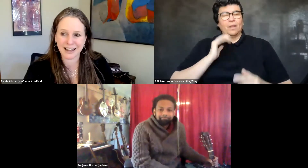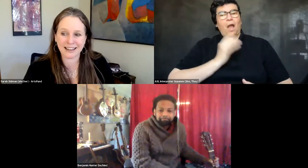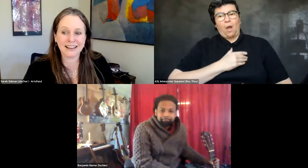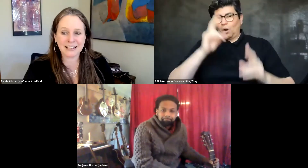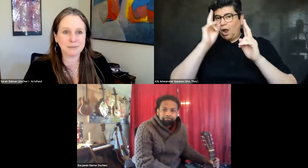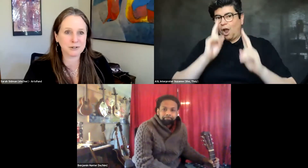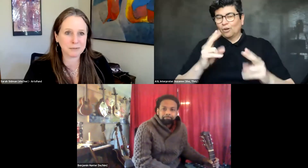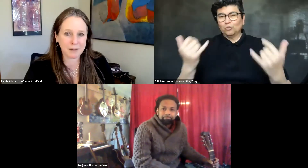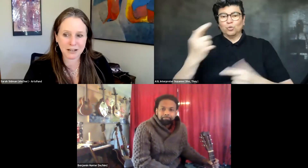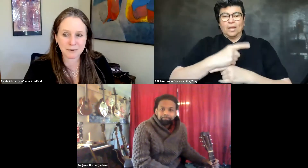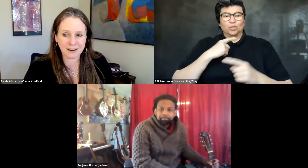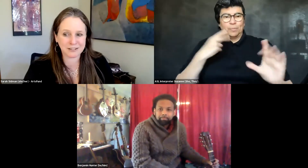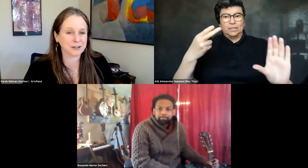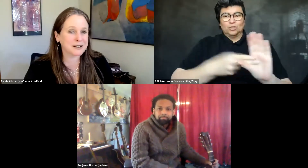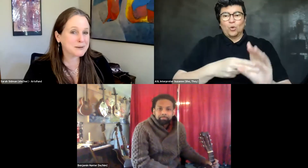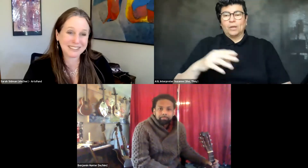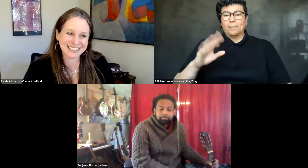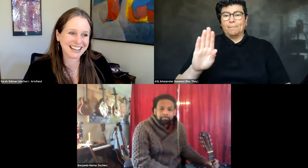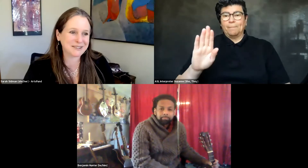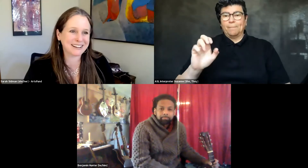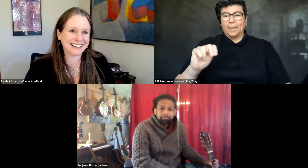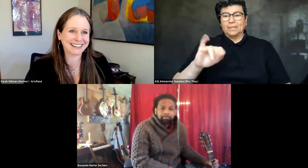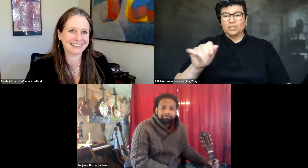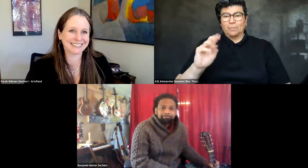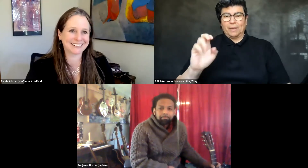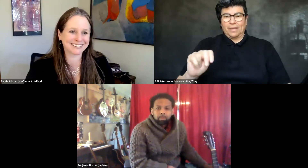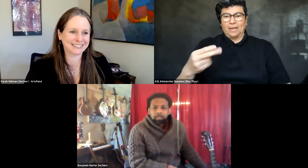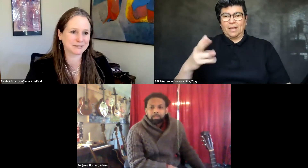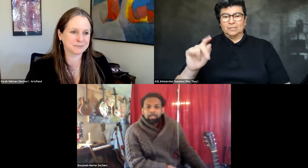honor today to be joined by Benjamin Hunter. Please take it away.